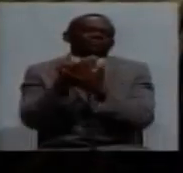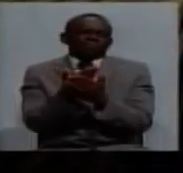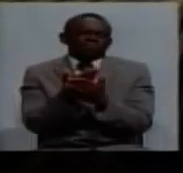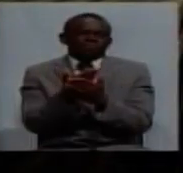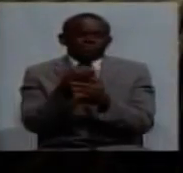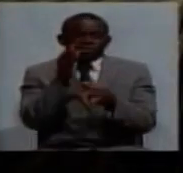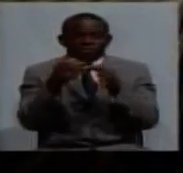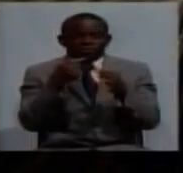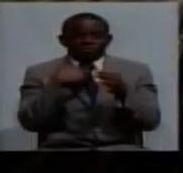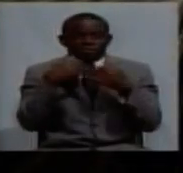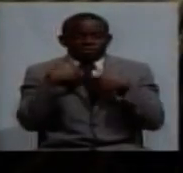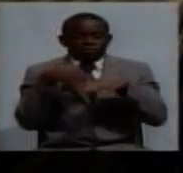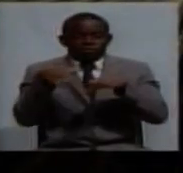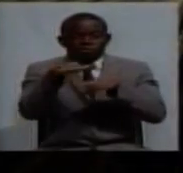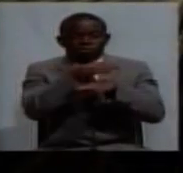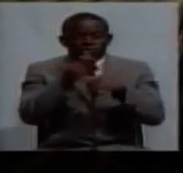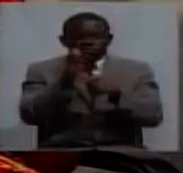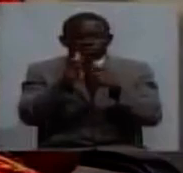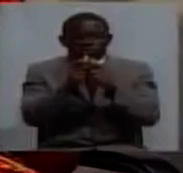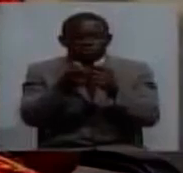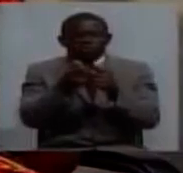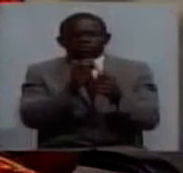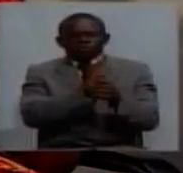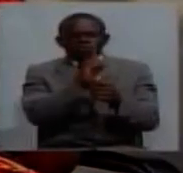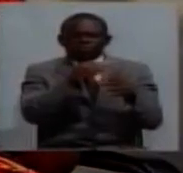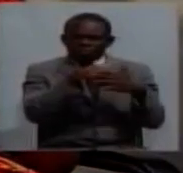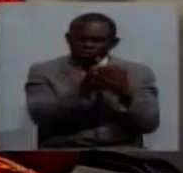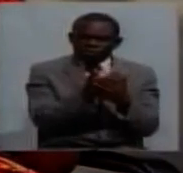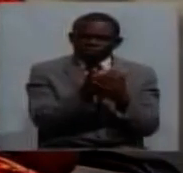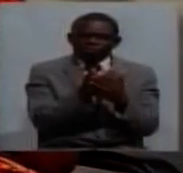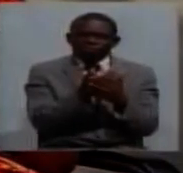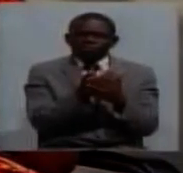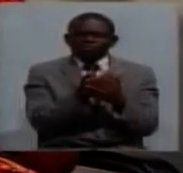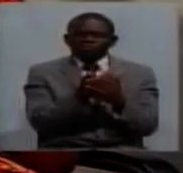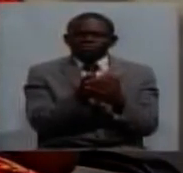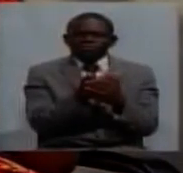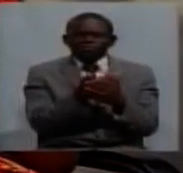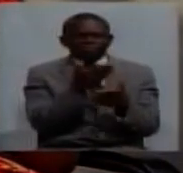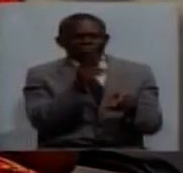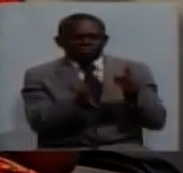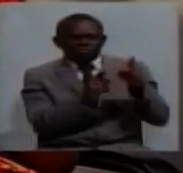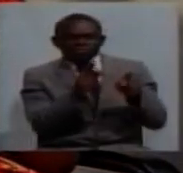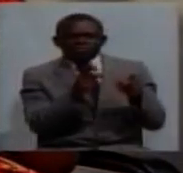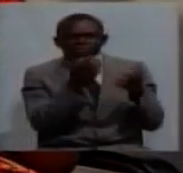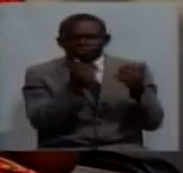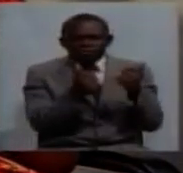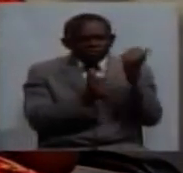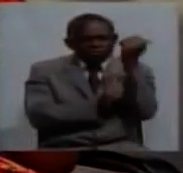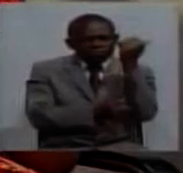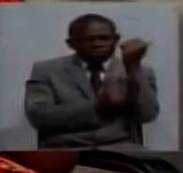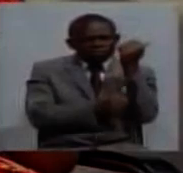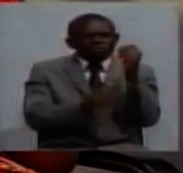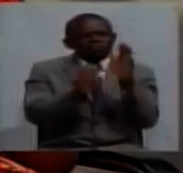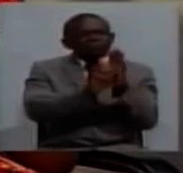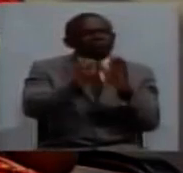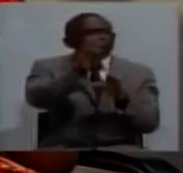gets impatient and says, can we for a moment stop exporting maize and importing stock feed or